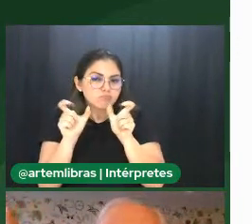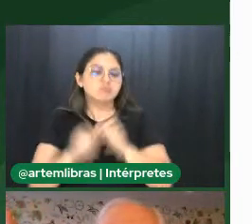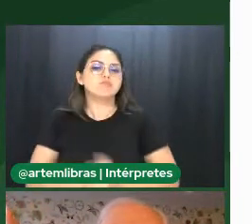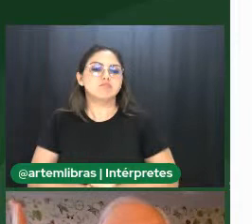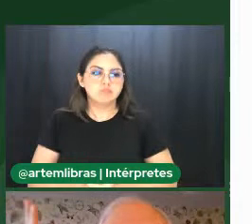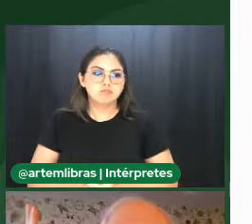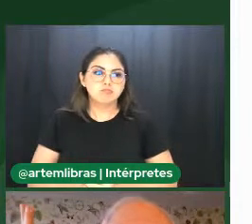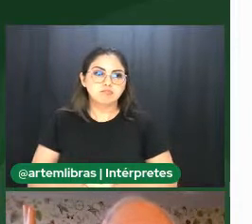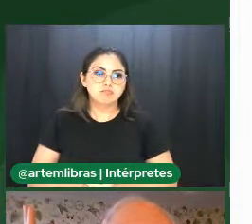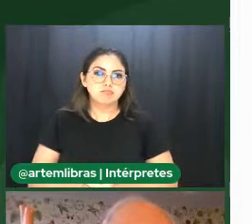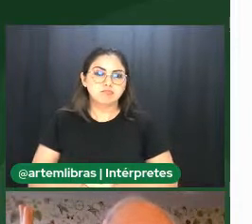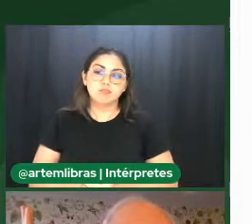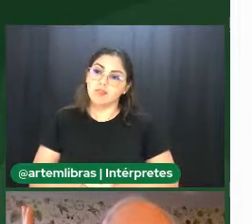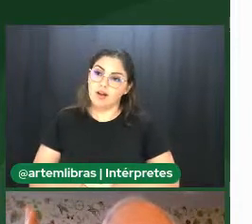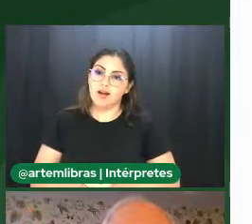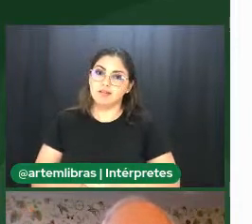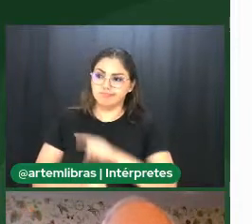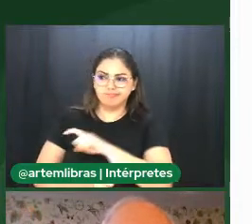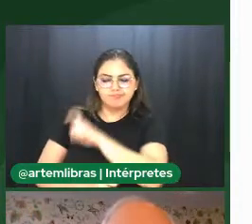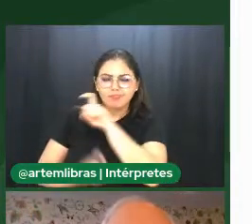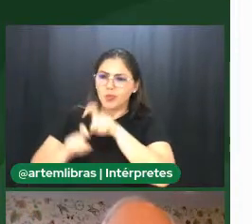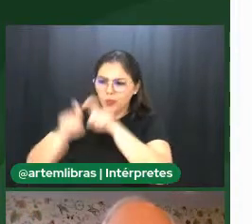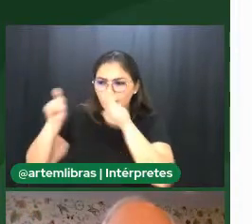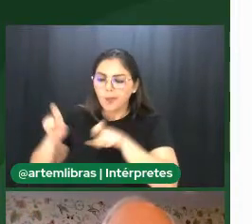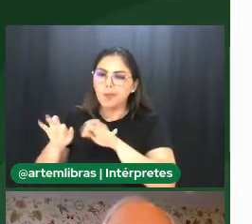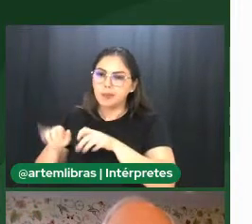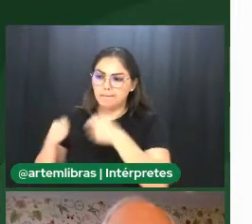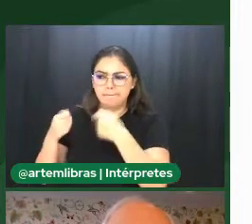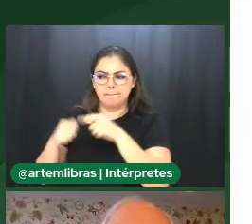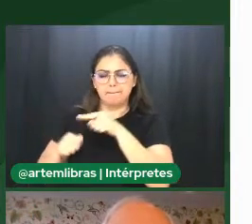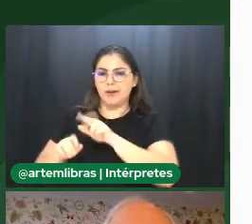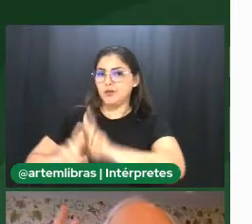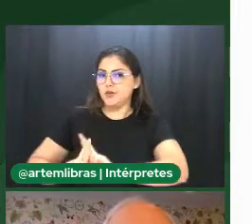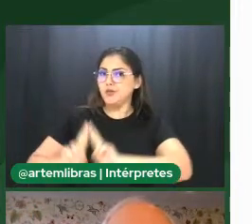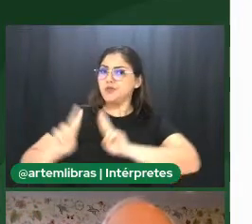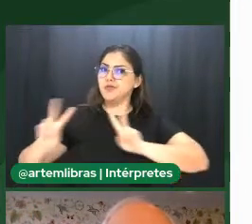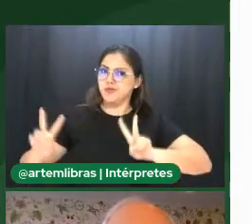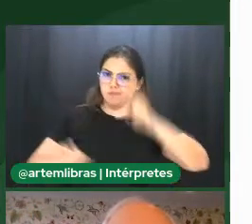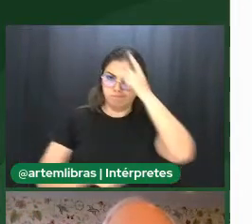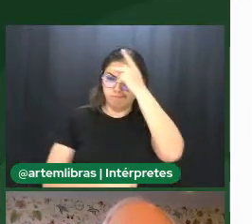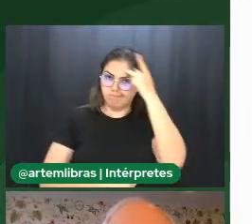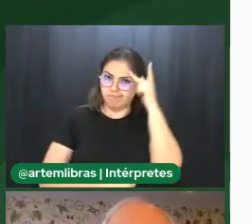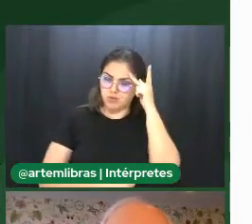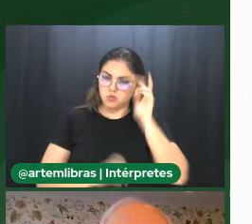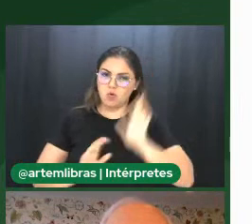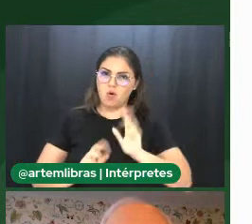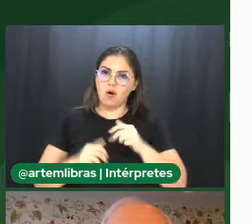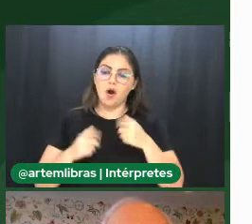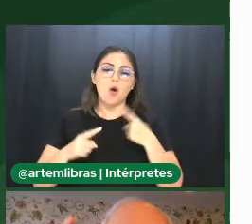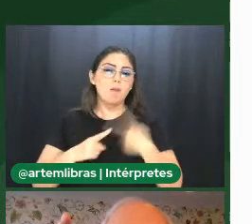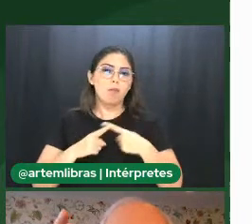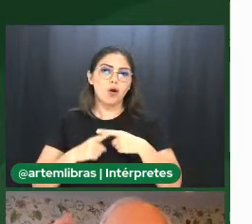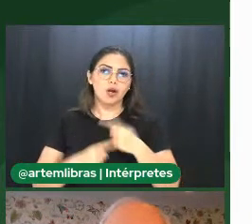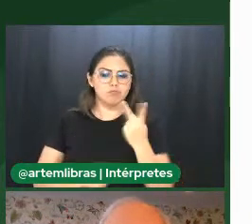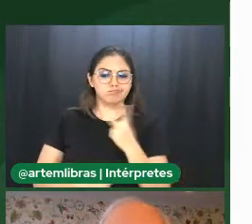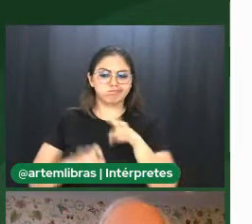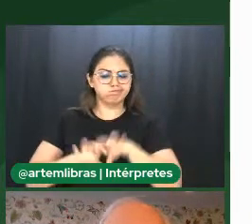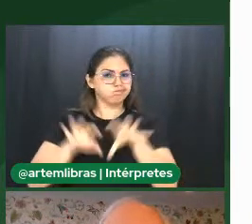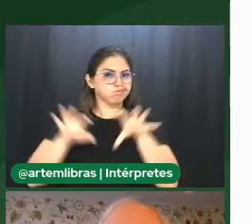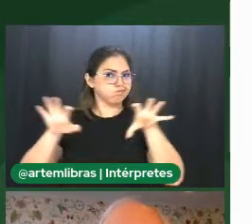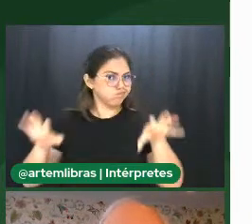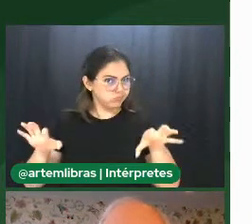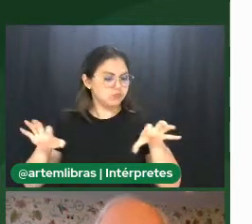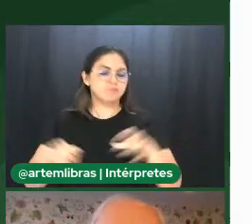because they're just a different category. They're not in the same category. The third principle is I believe in human